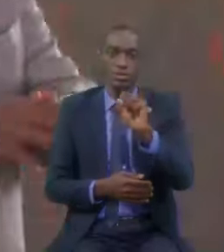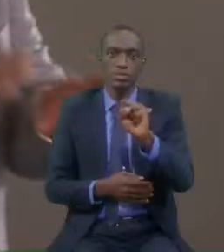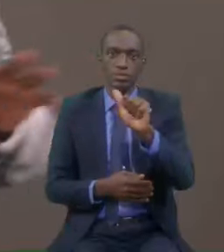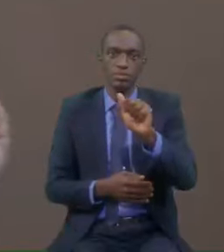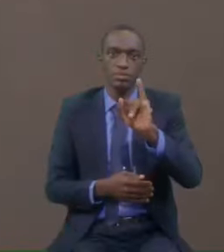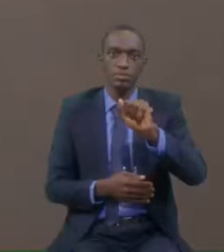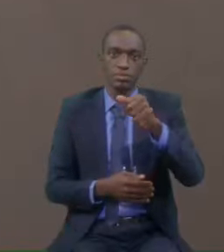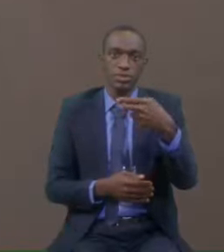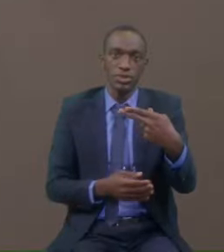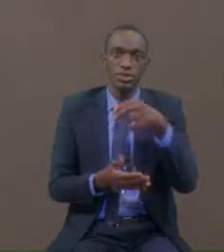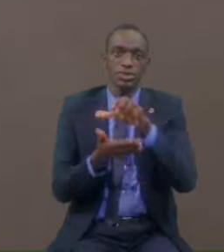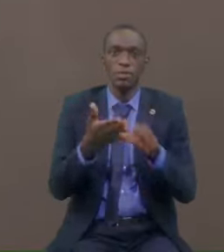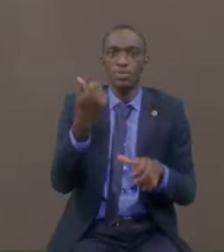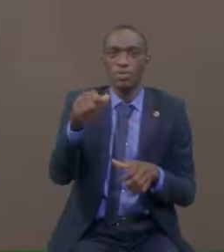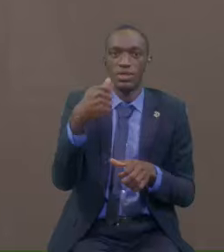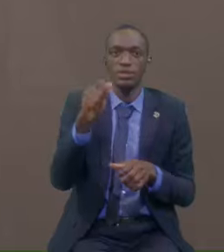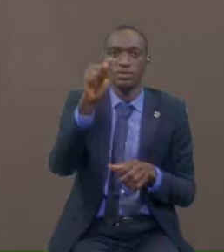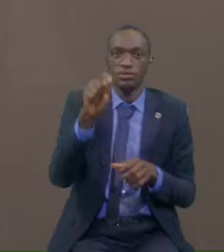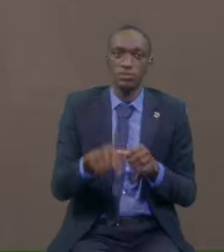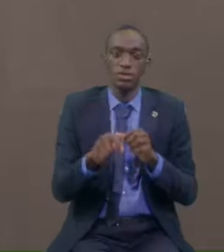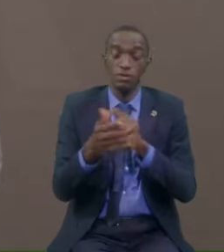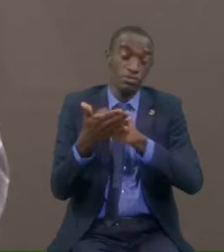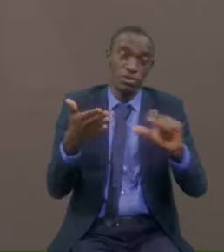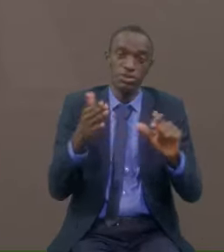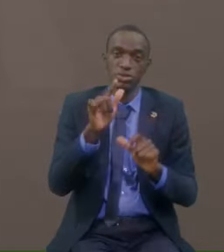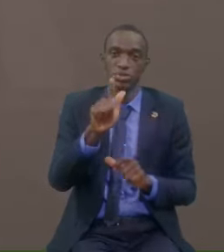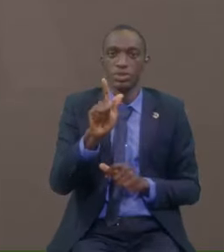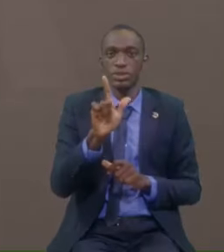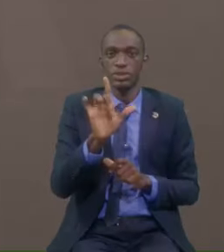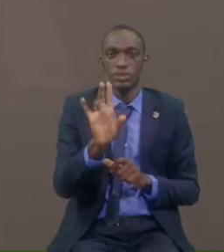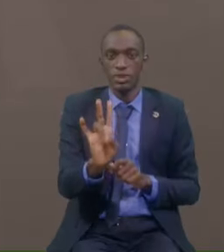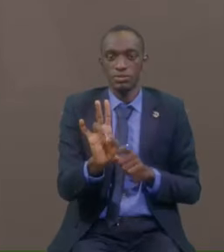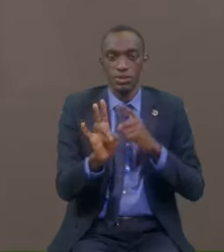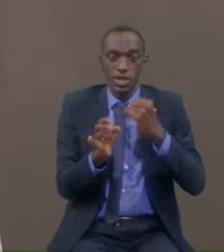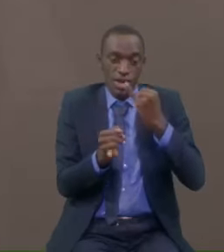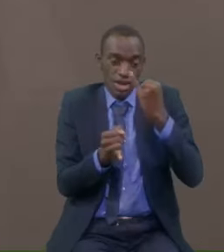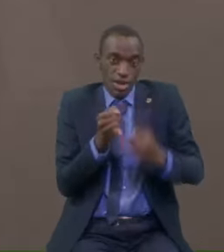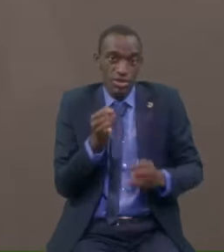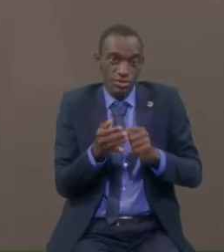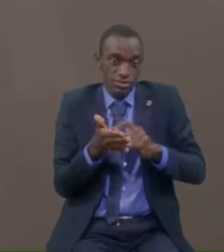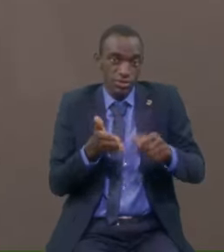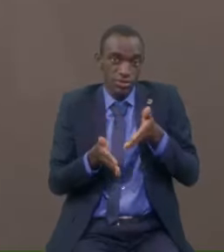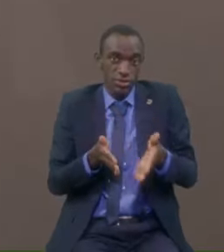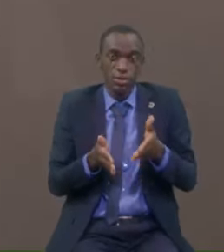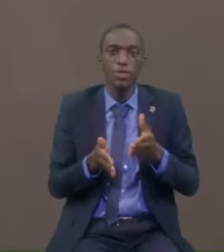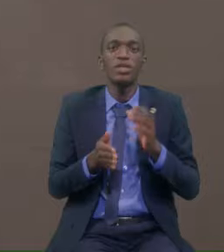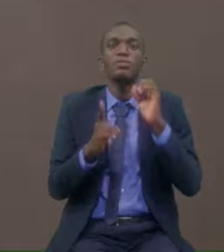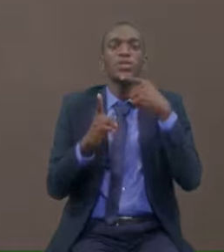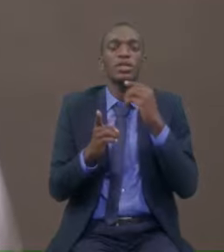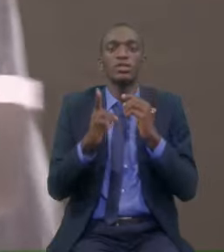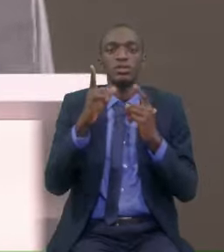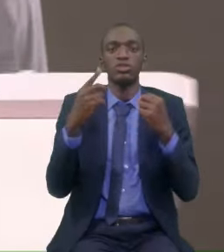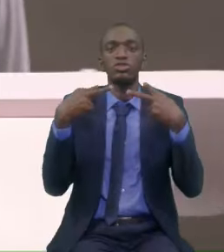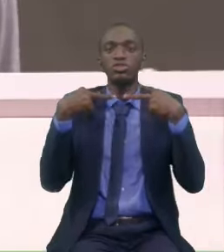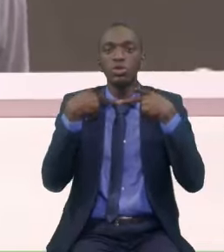27. The last part there, it says, and the yoke shall be destroyed because